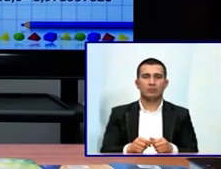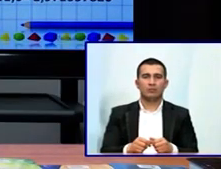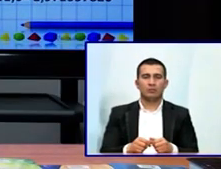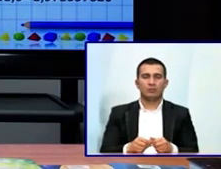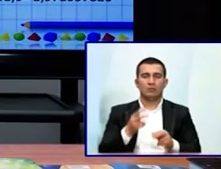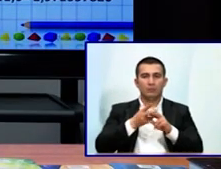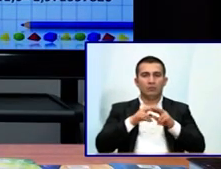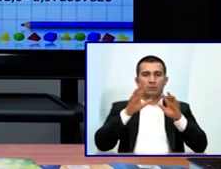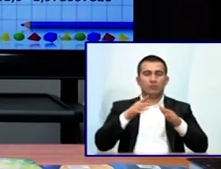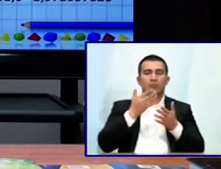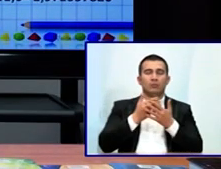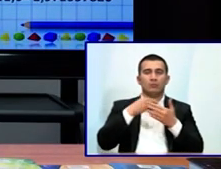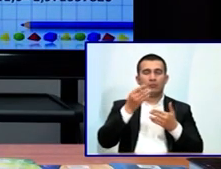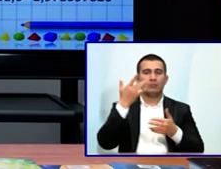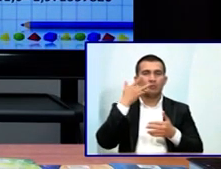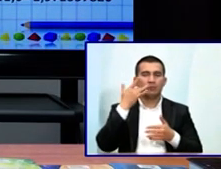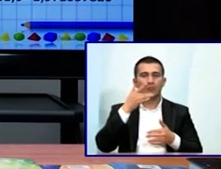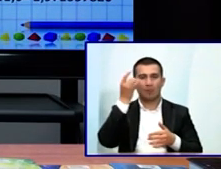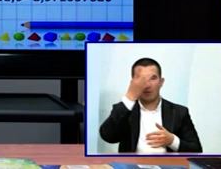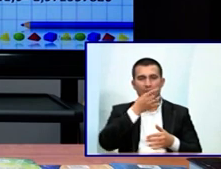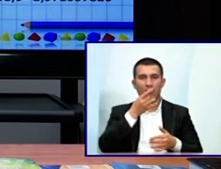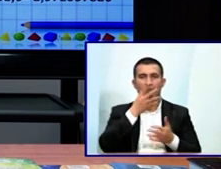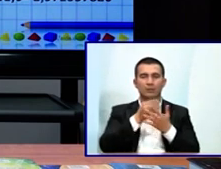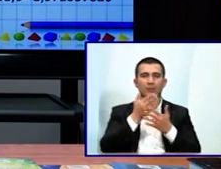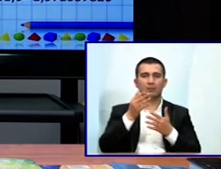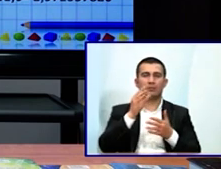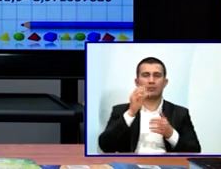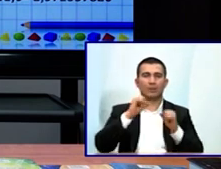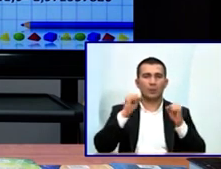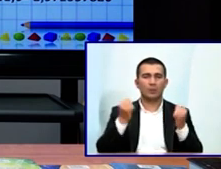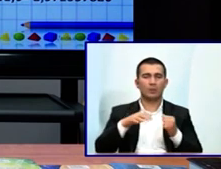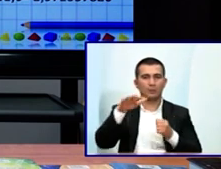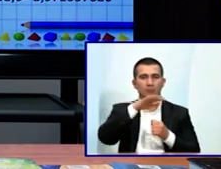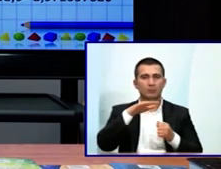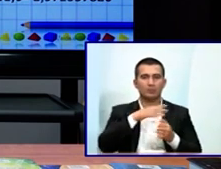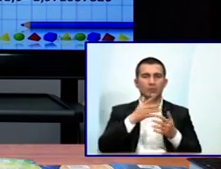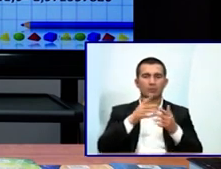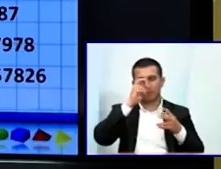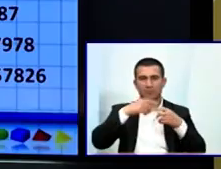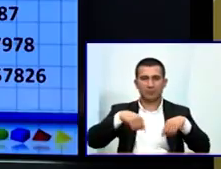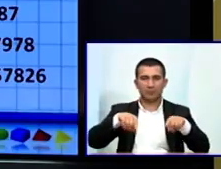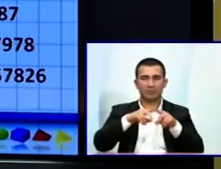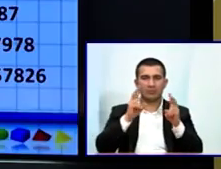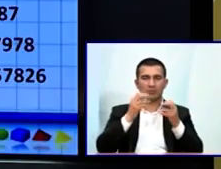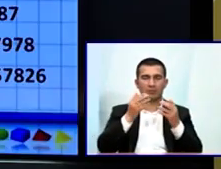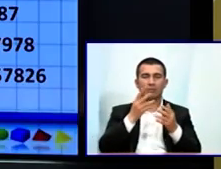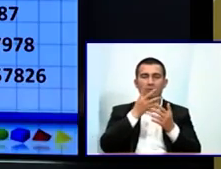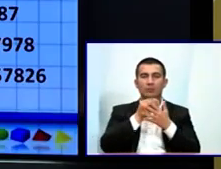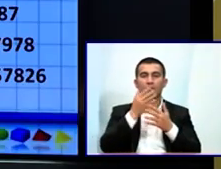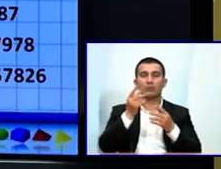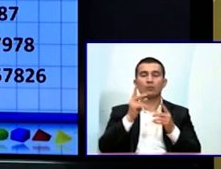Demak, bu yerda Osiyo, Amerika, Afrika, Antarktida, Yevropa, Avstraliya aholisining soni va unga